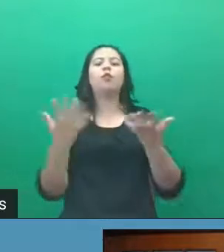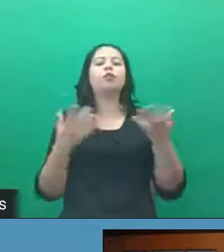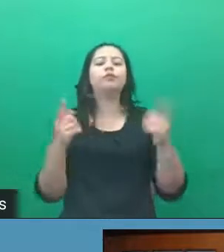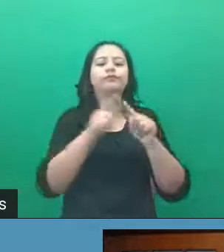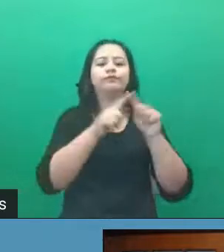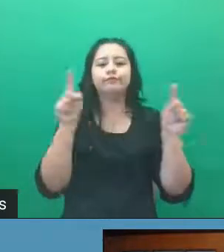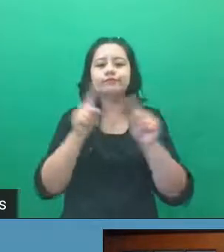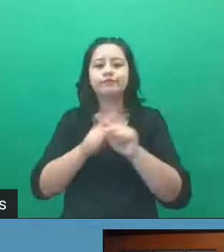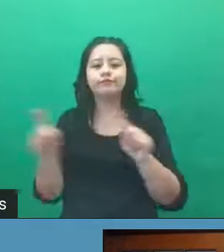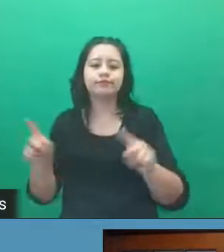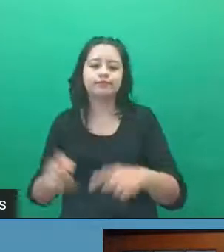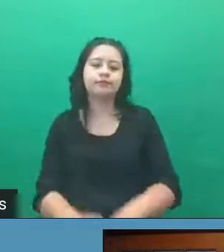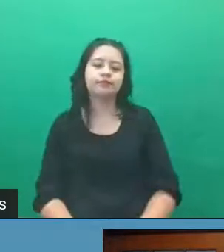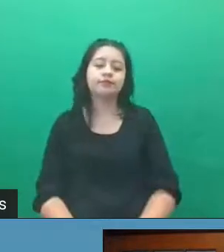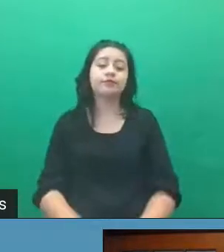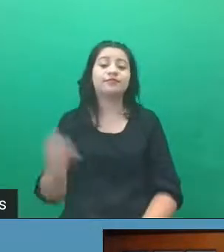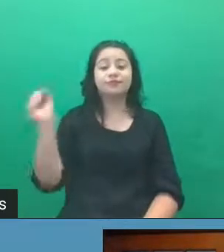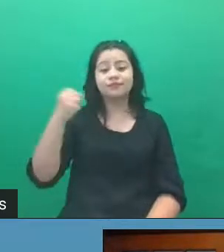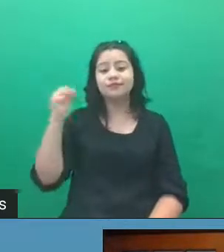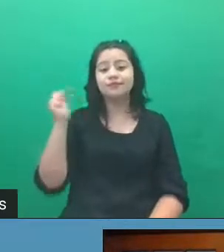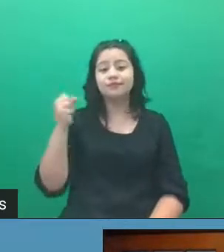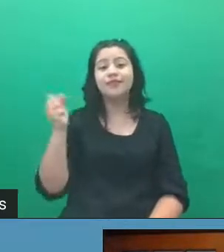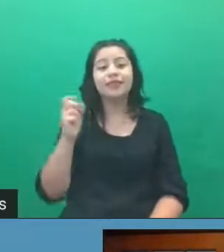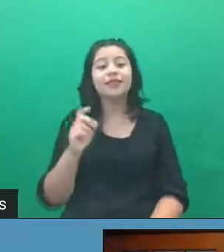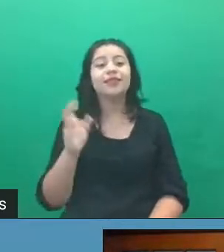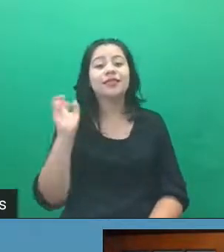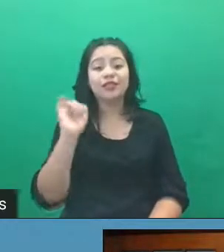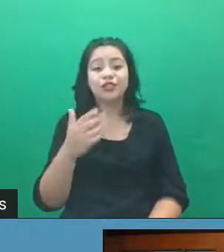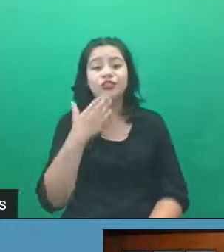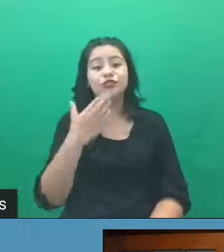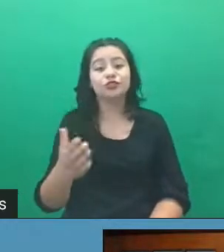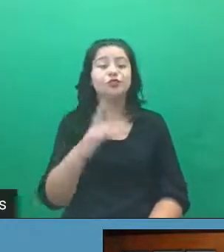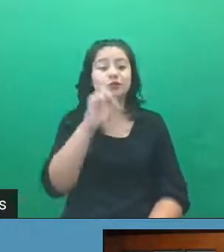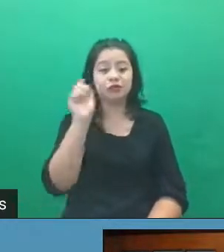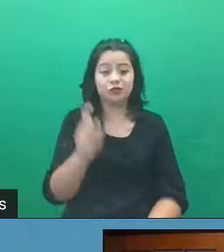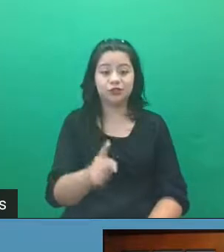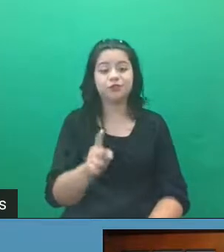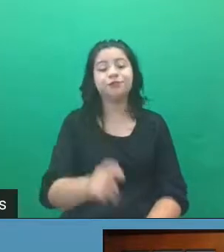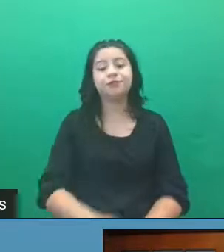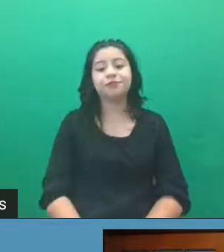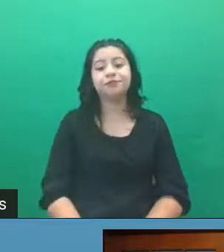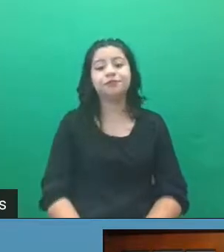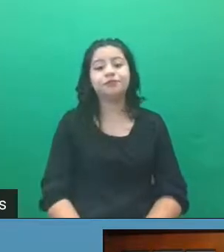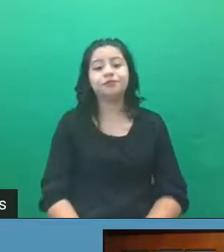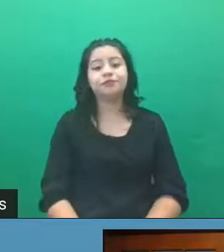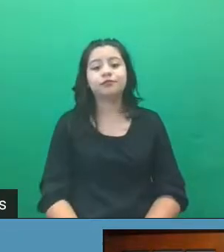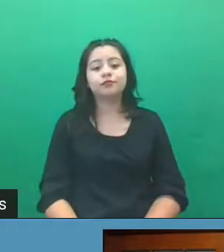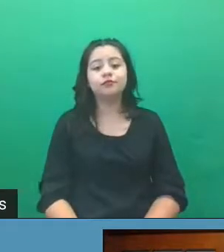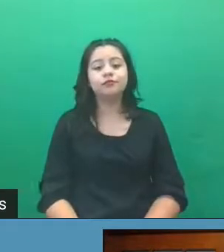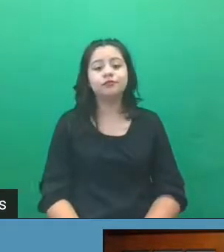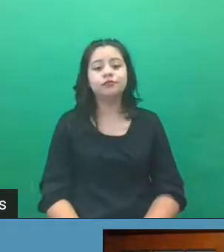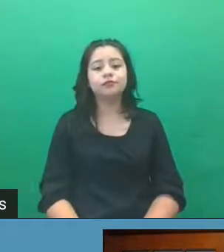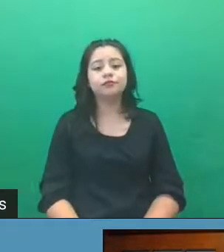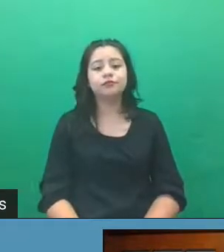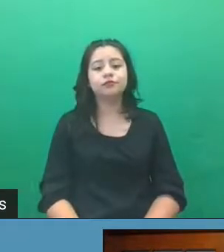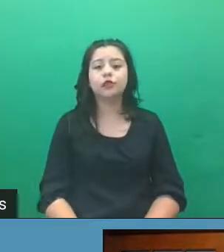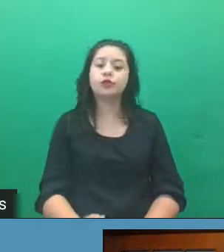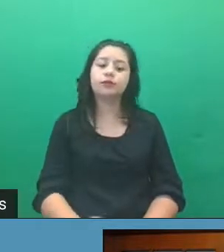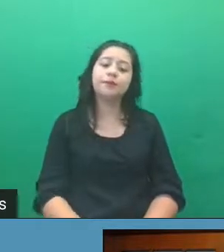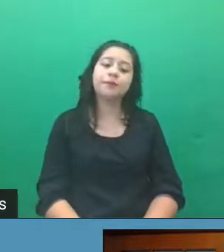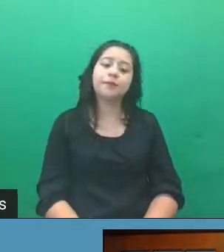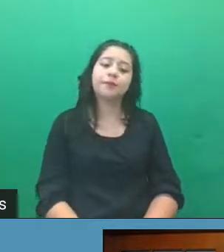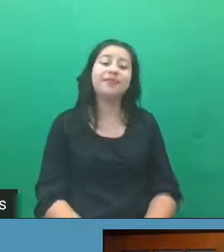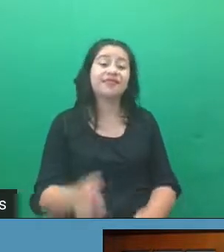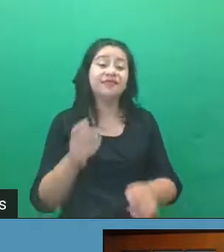it's a difference, right? Yes, that is a good question, Dan, or good statement, because it